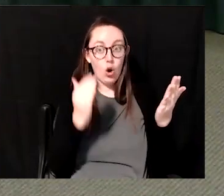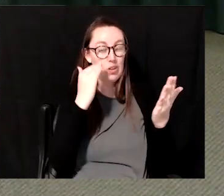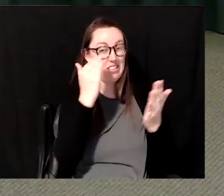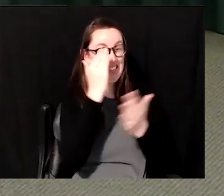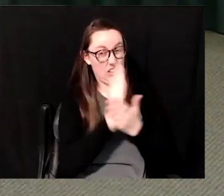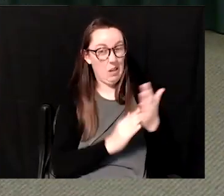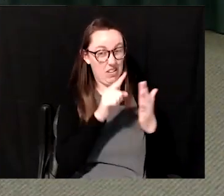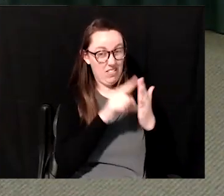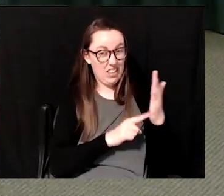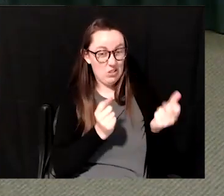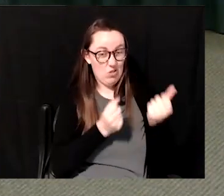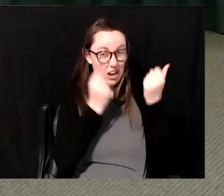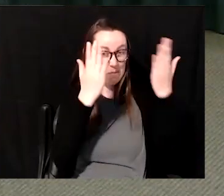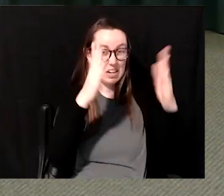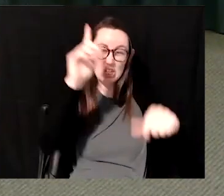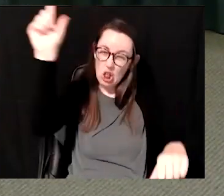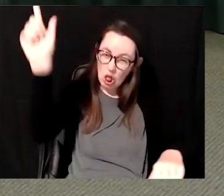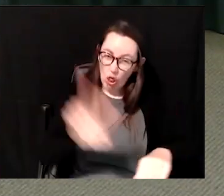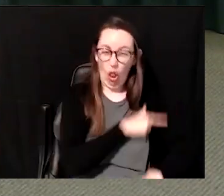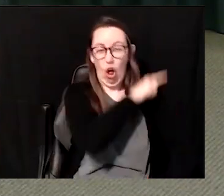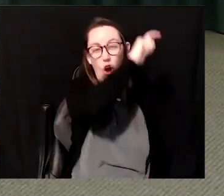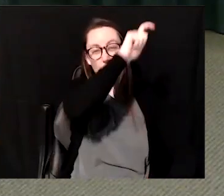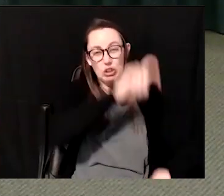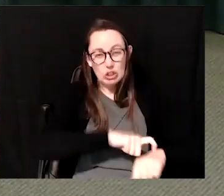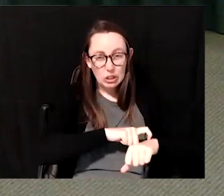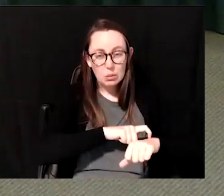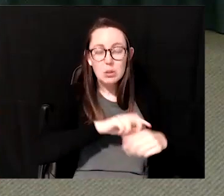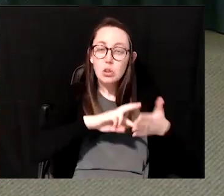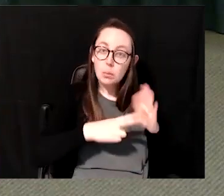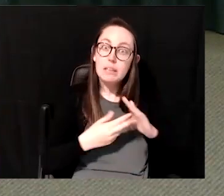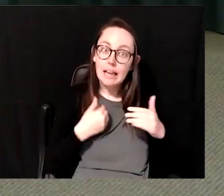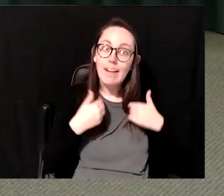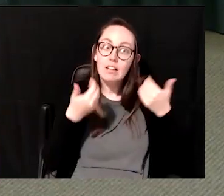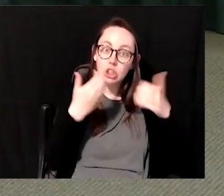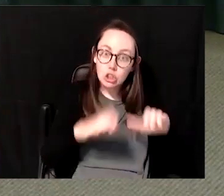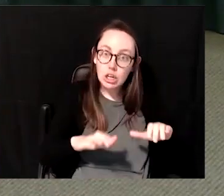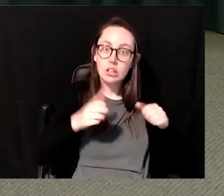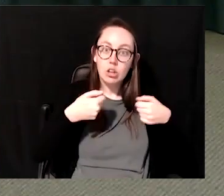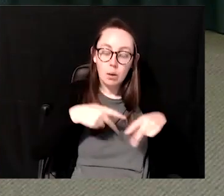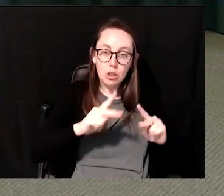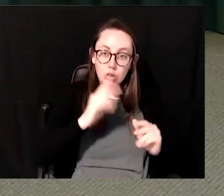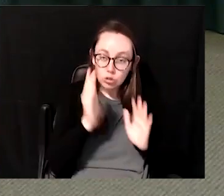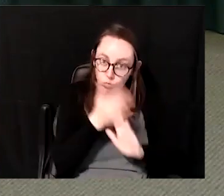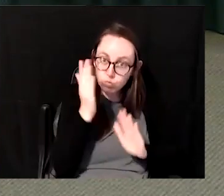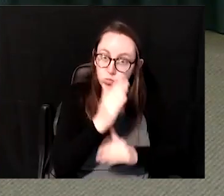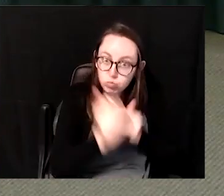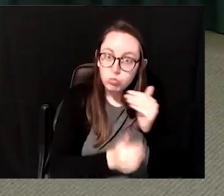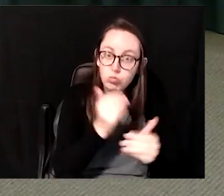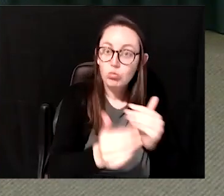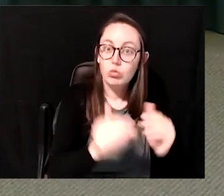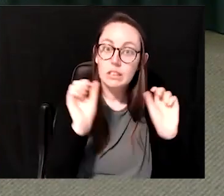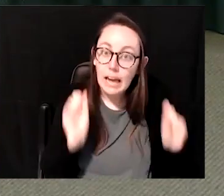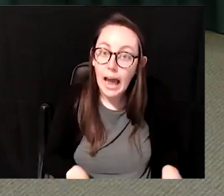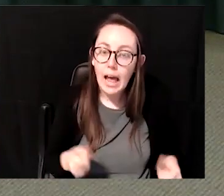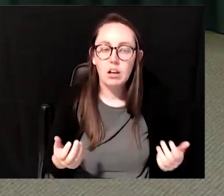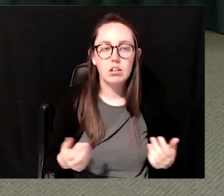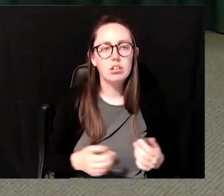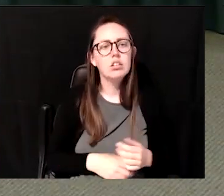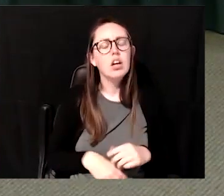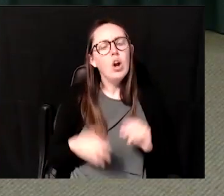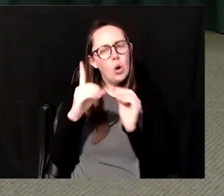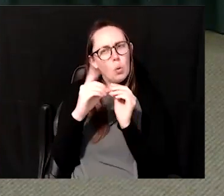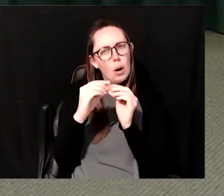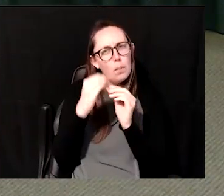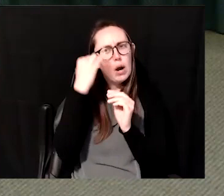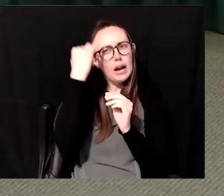can get a chance to run and I had one more idea in regards to in regards to that because someone said where is it going to